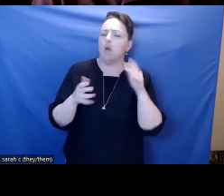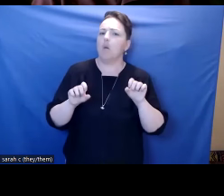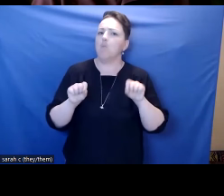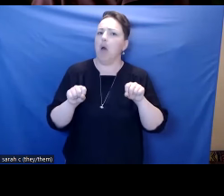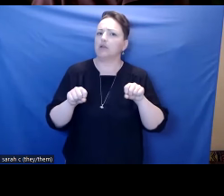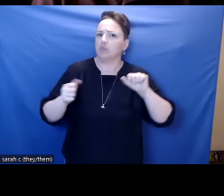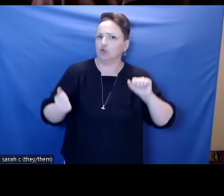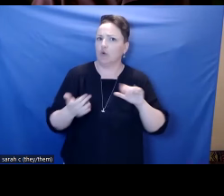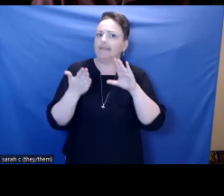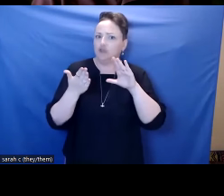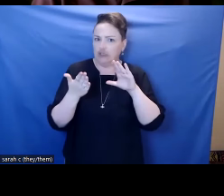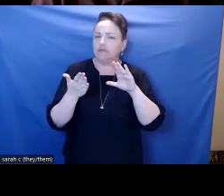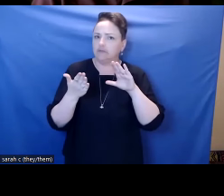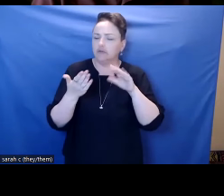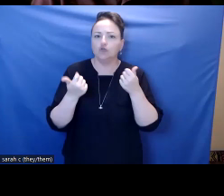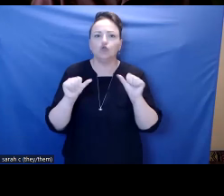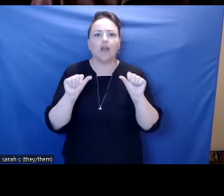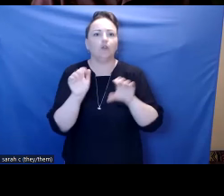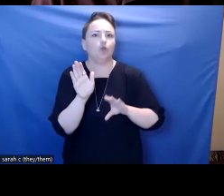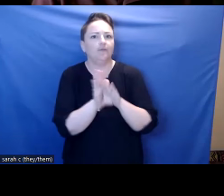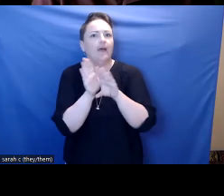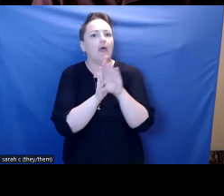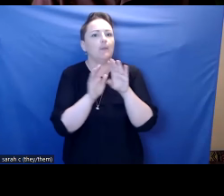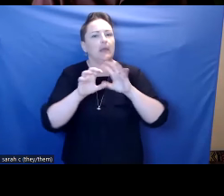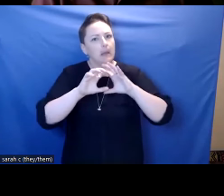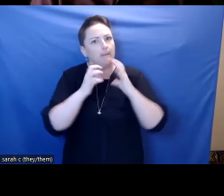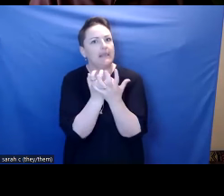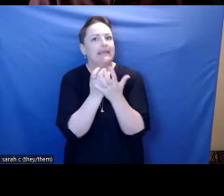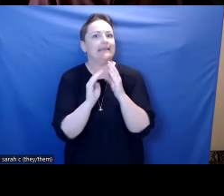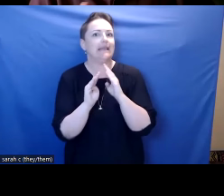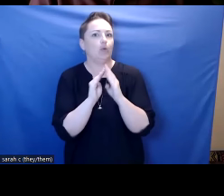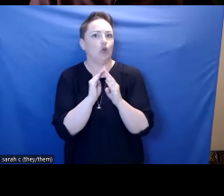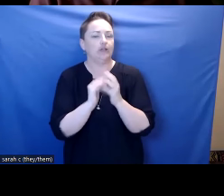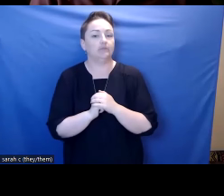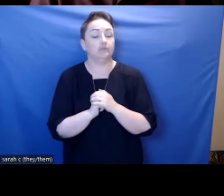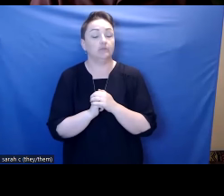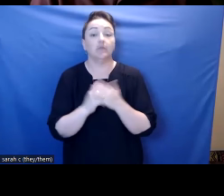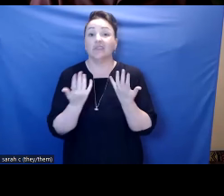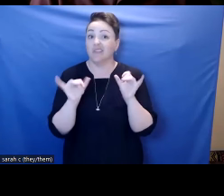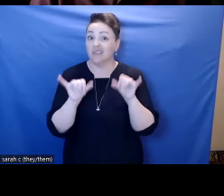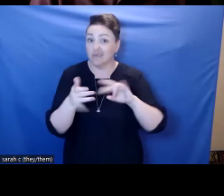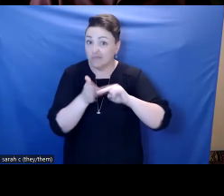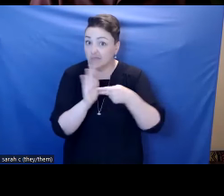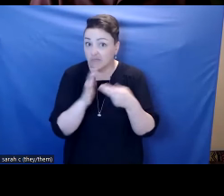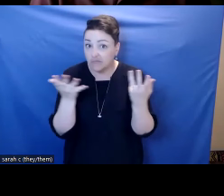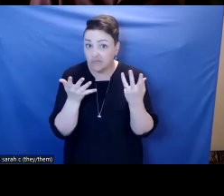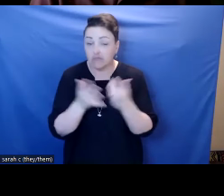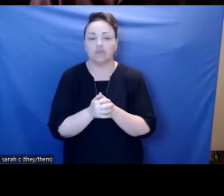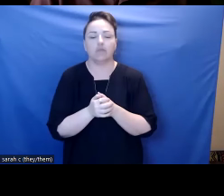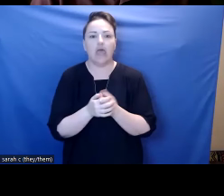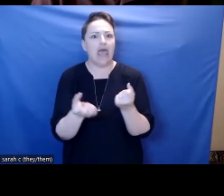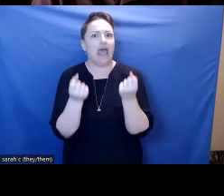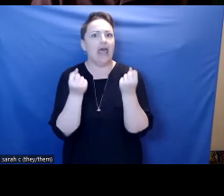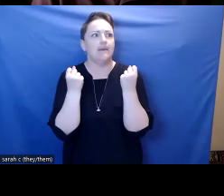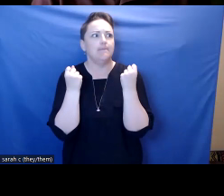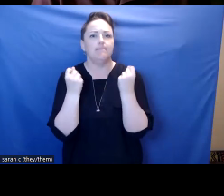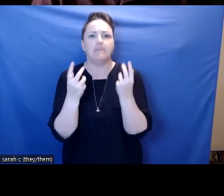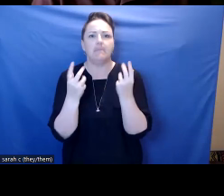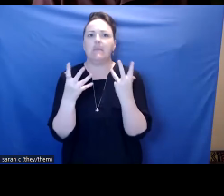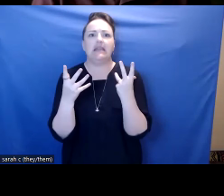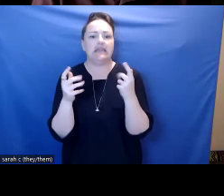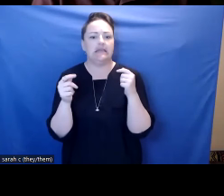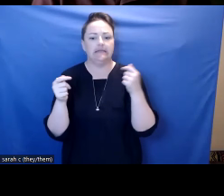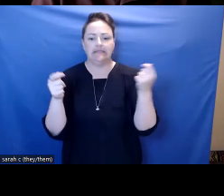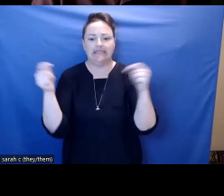try to develop complete neighborhoods. Complete neighborhoods are, simply put, where you bring as many destinations